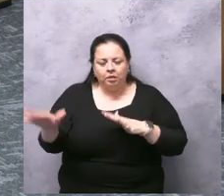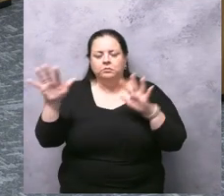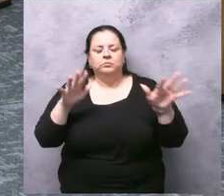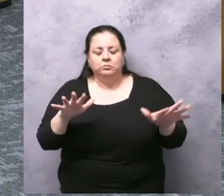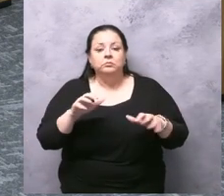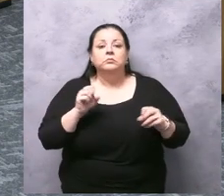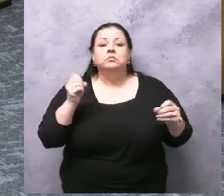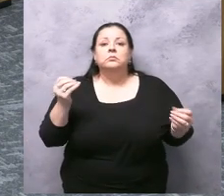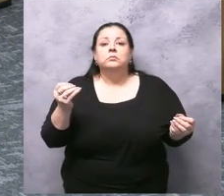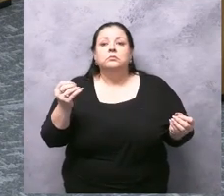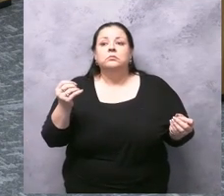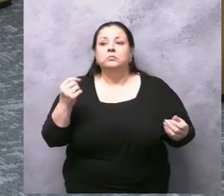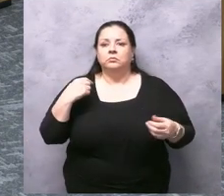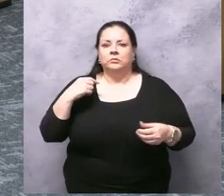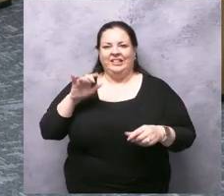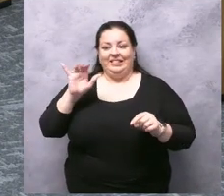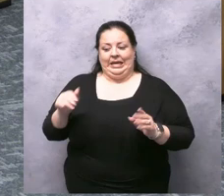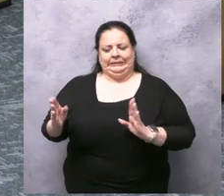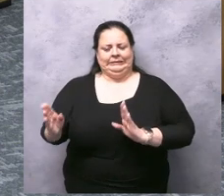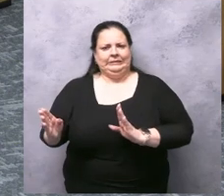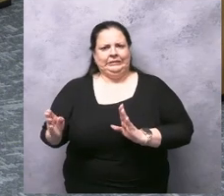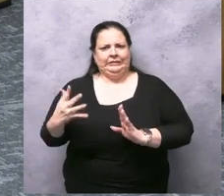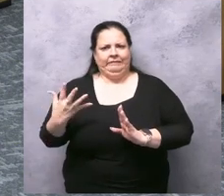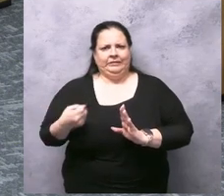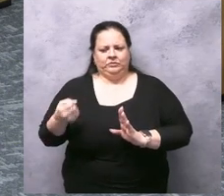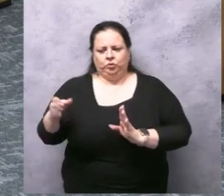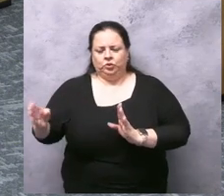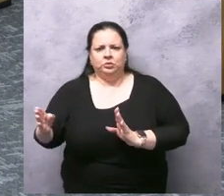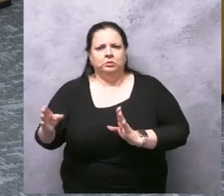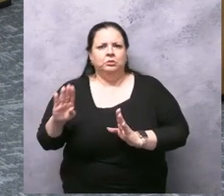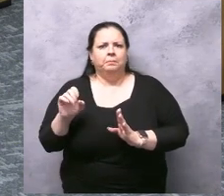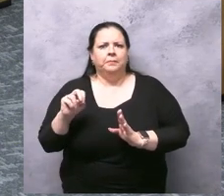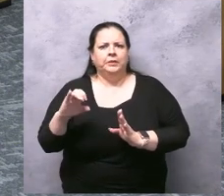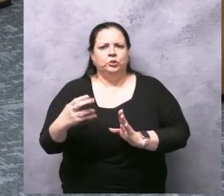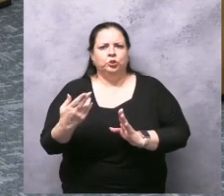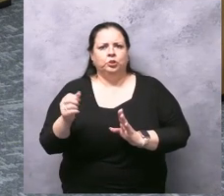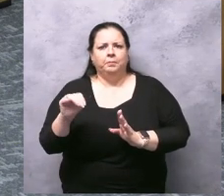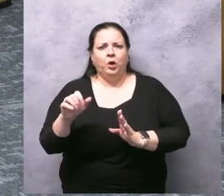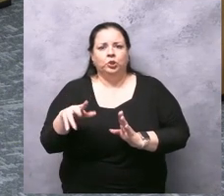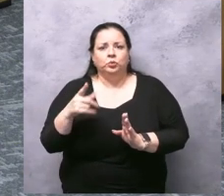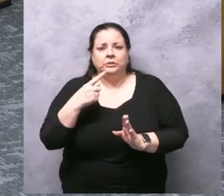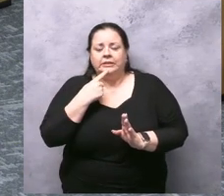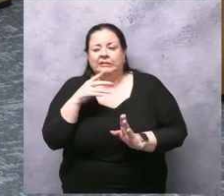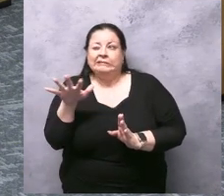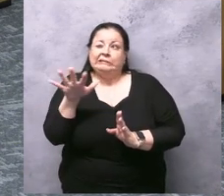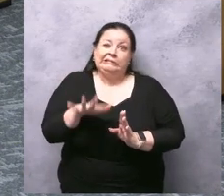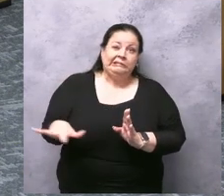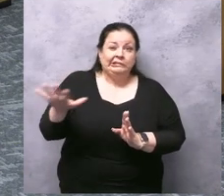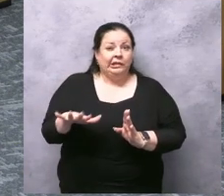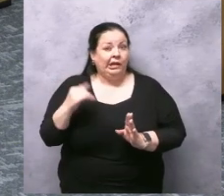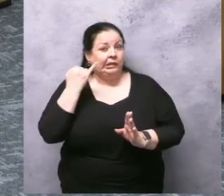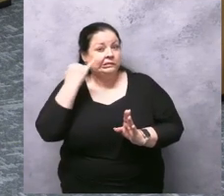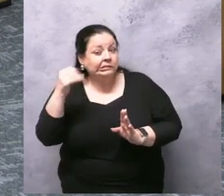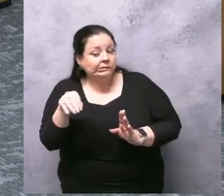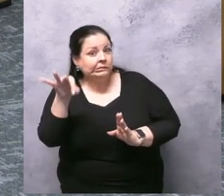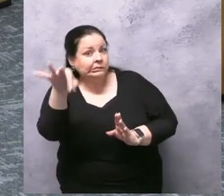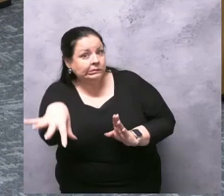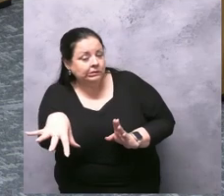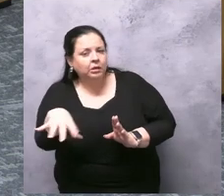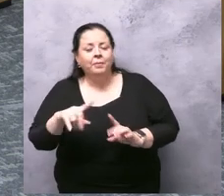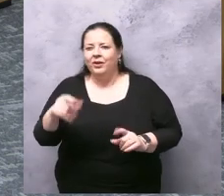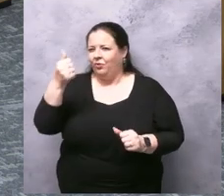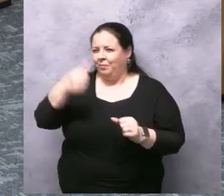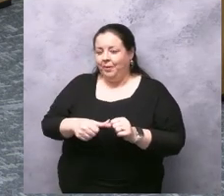so we use that benchmark data to give you an idea of what could happen. But again, you remember that